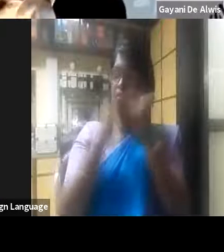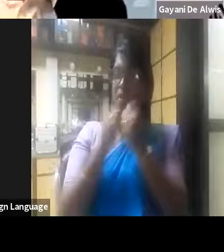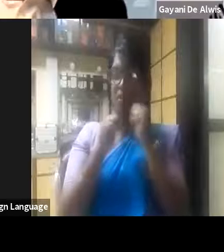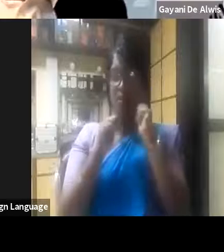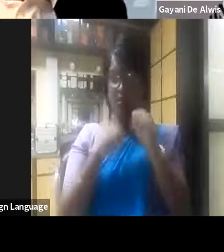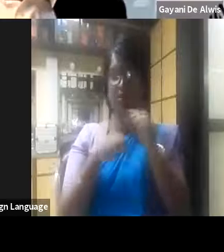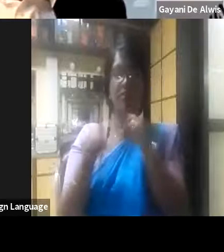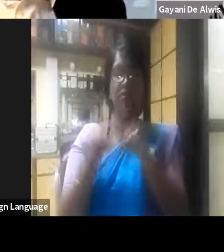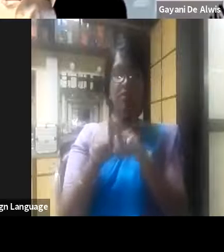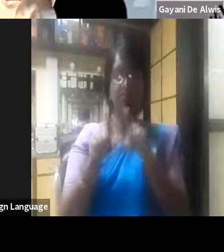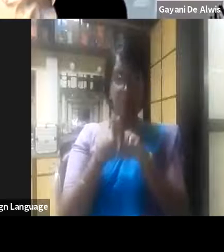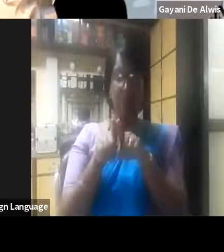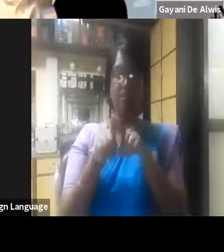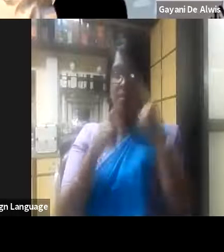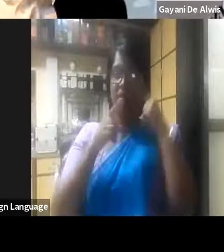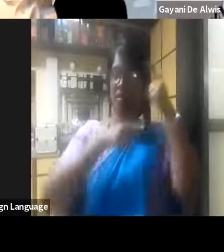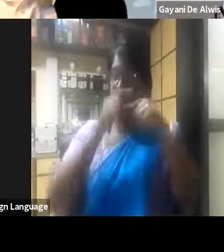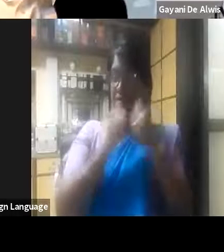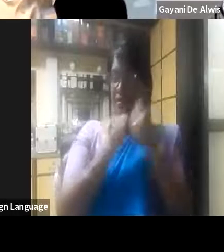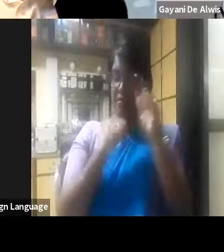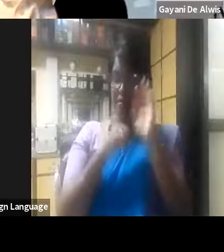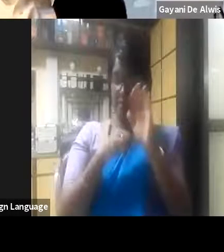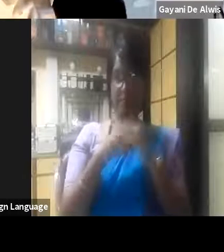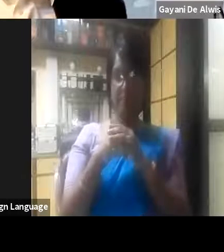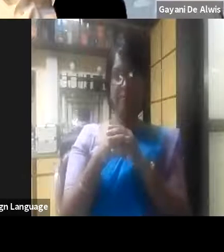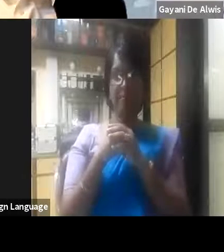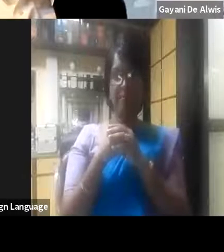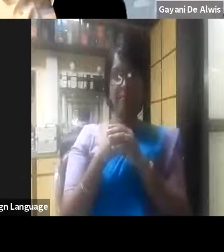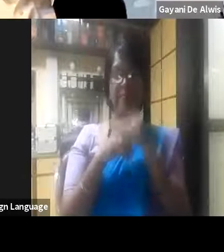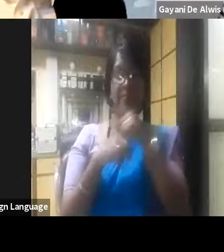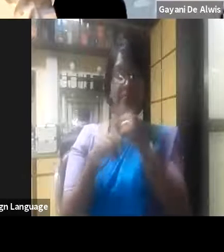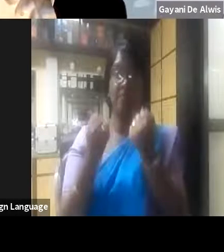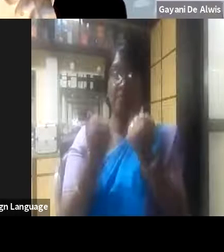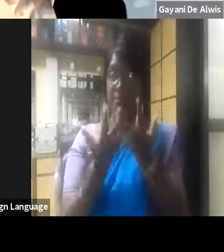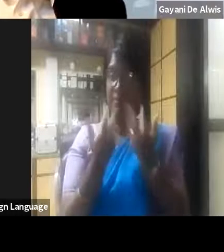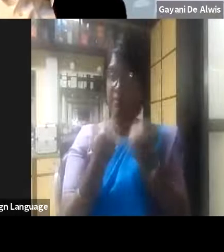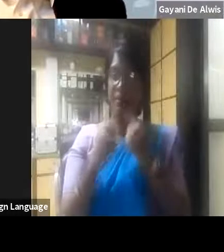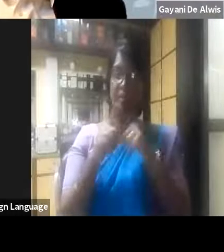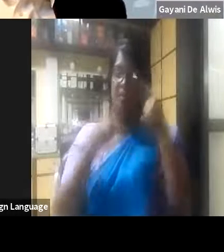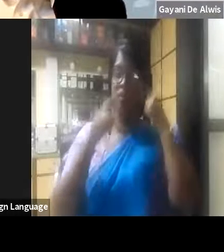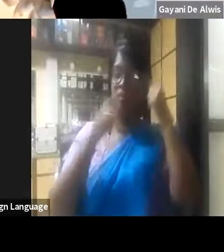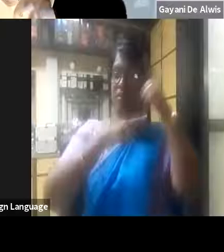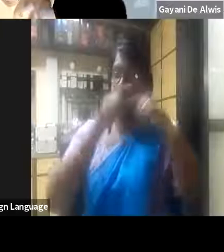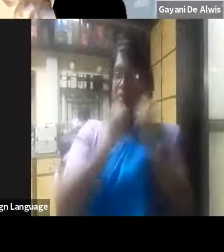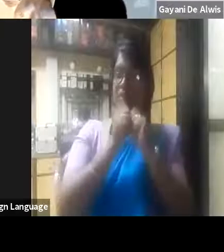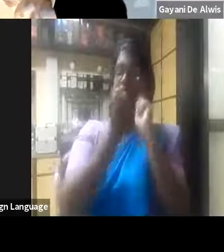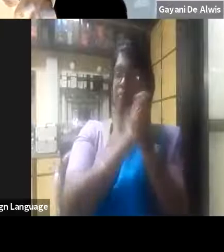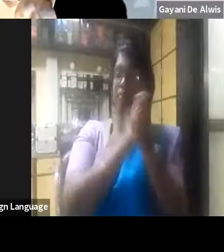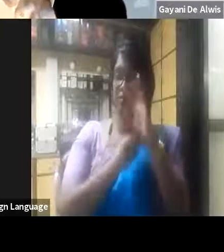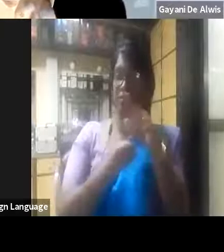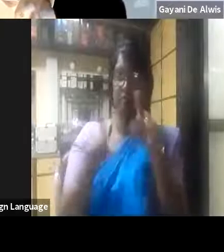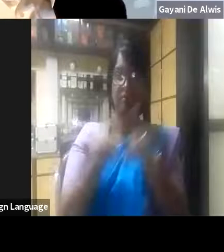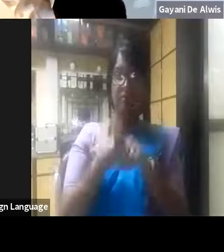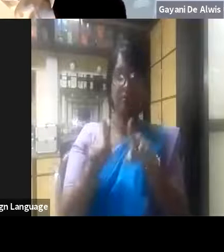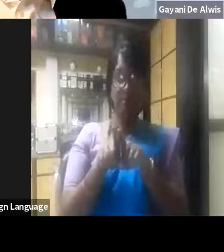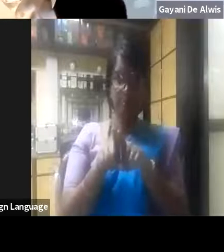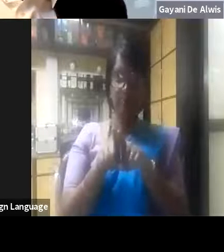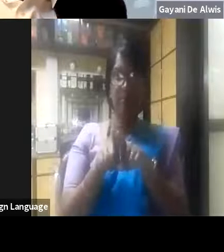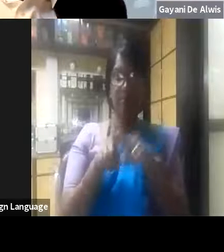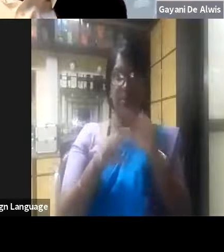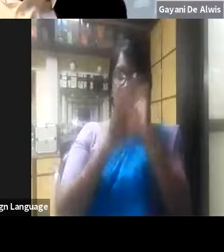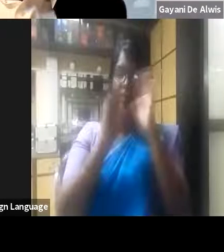we have faced during the pandemic. And we know that, pandemic completely changed us and our ways of